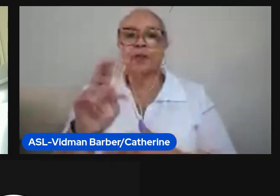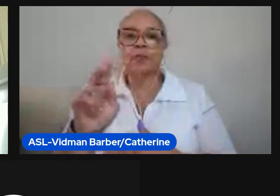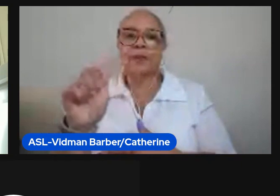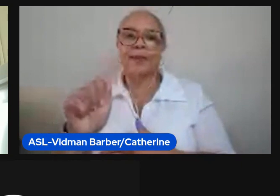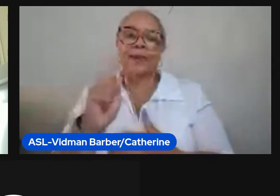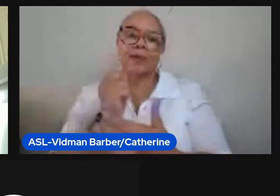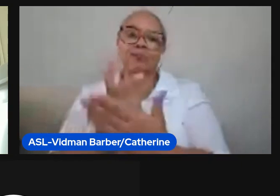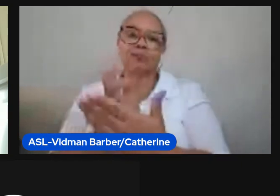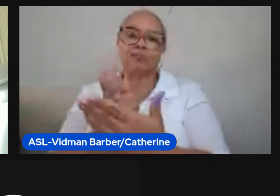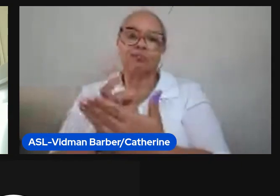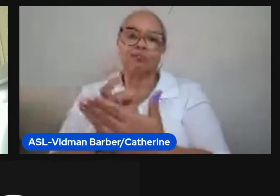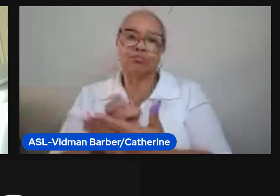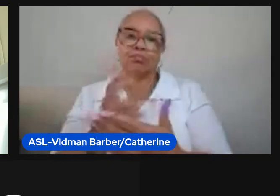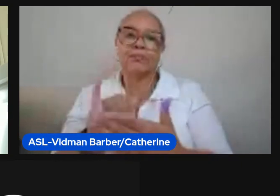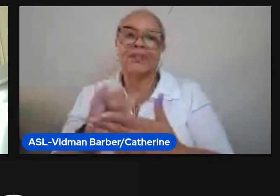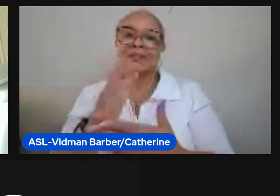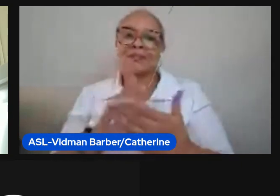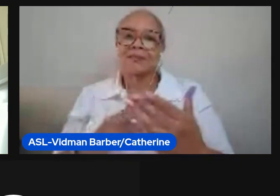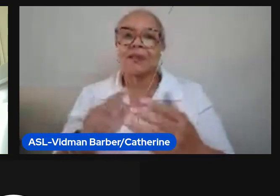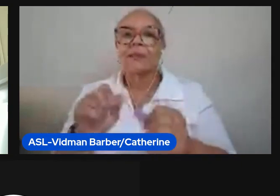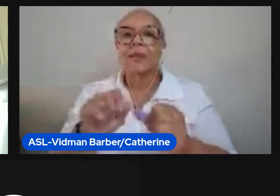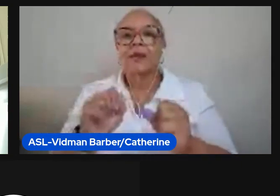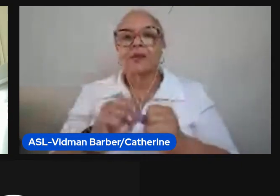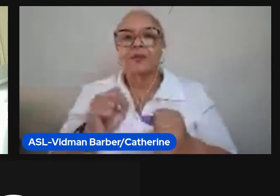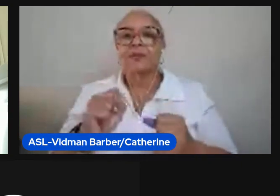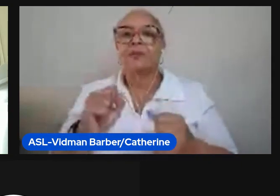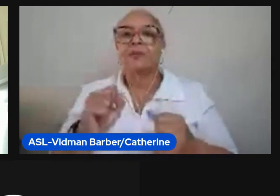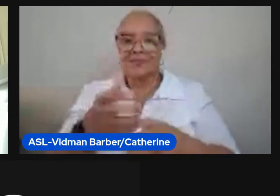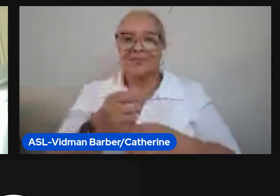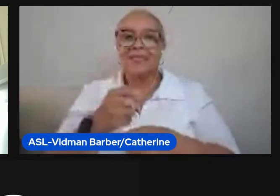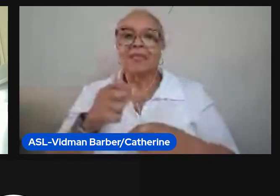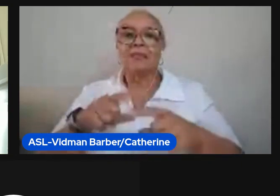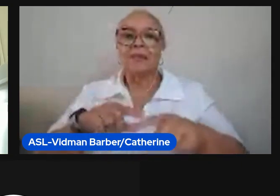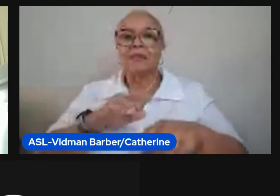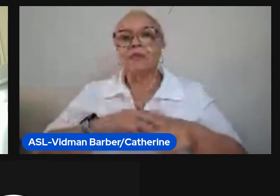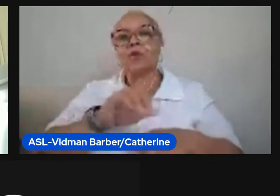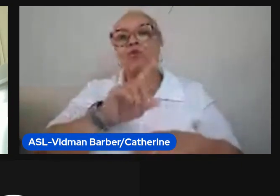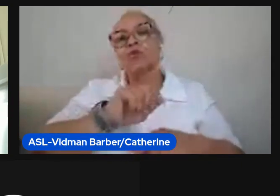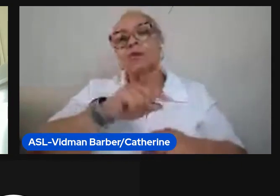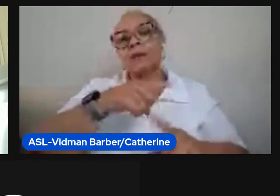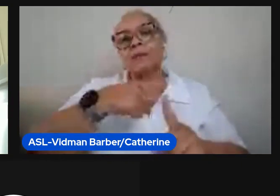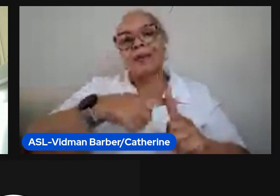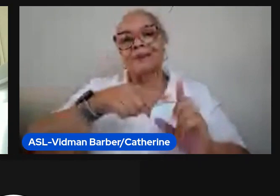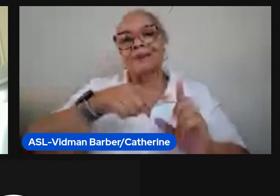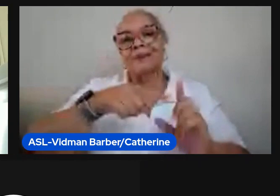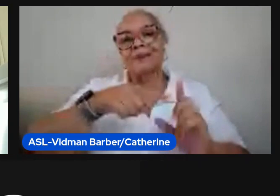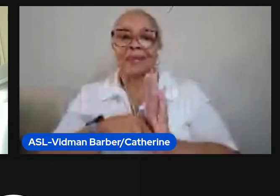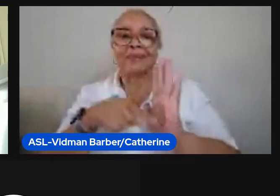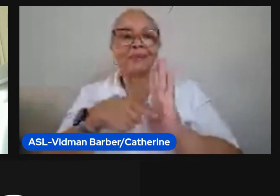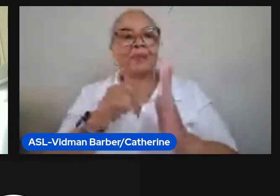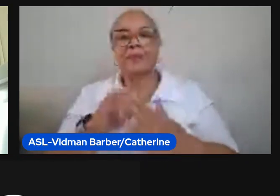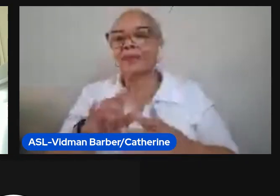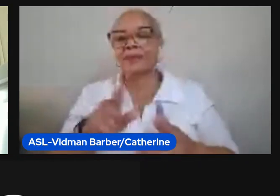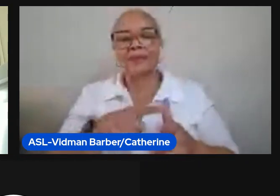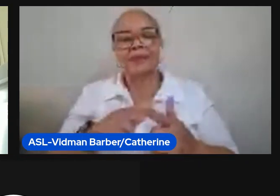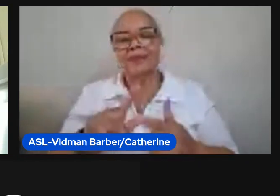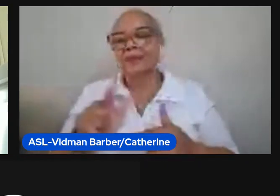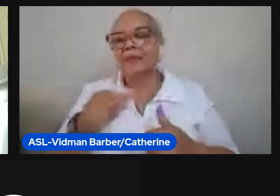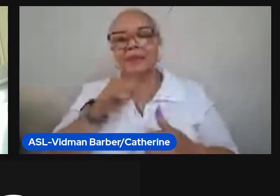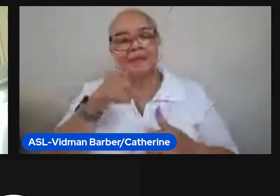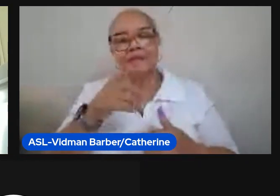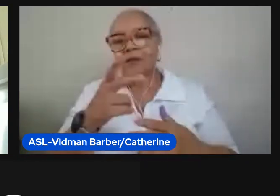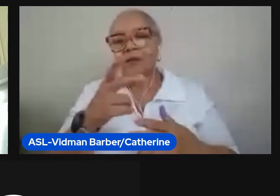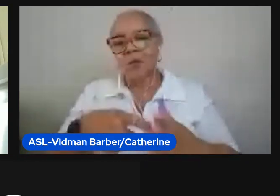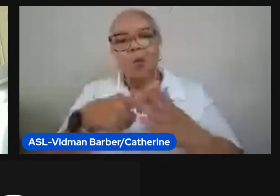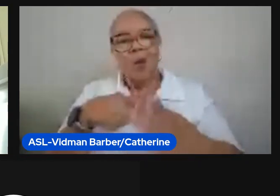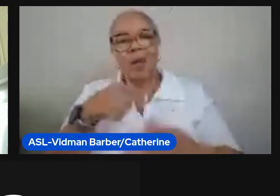approvals that some of the platforms got were based on 20 positive and 20 negative samples. Initially, it didn't even require clinical samples. Like, it